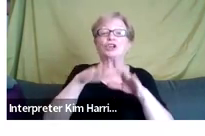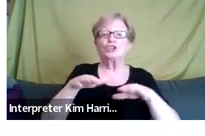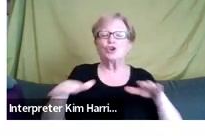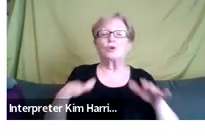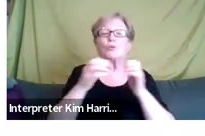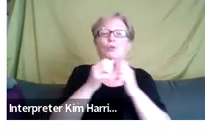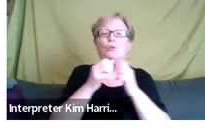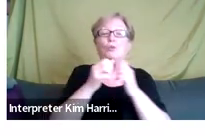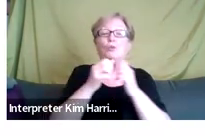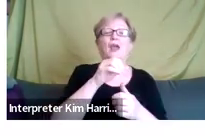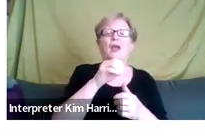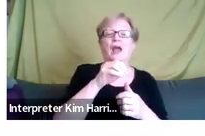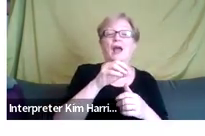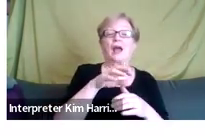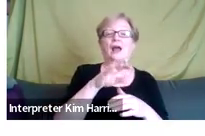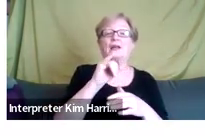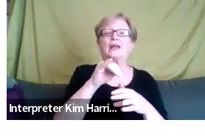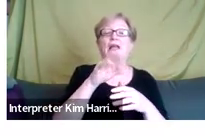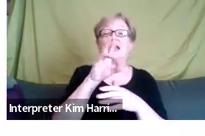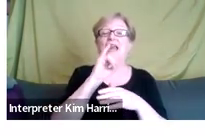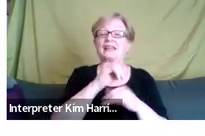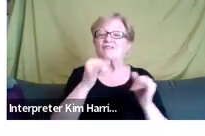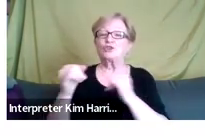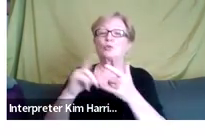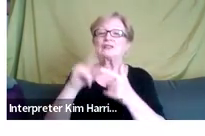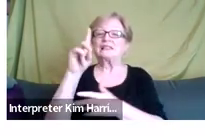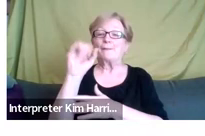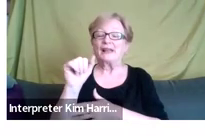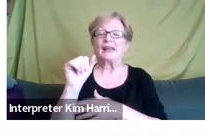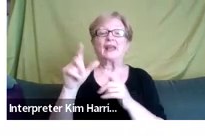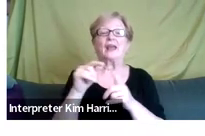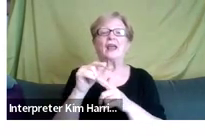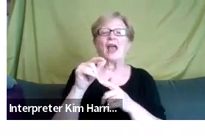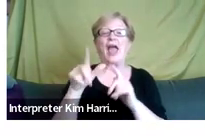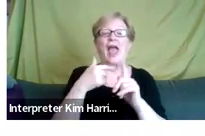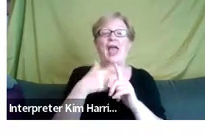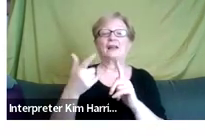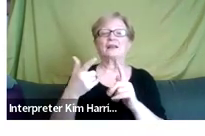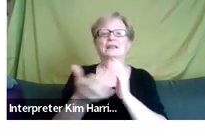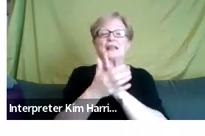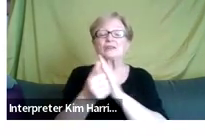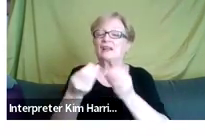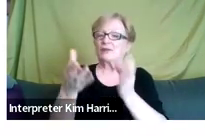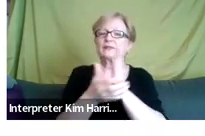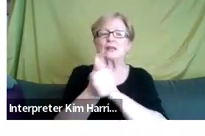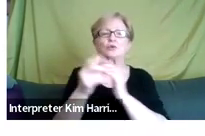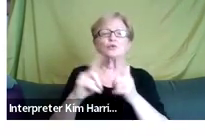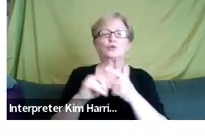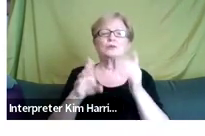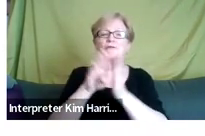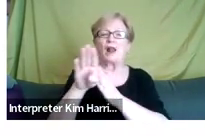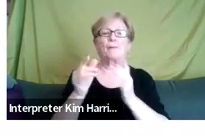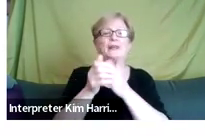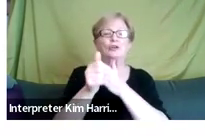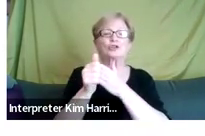with intellectual developmental disabilities with the information, tools, and skills they need to develop leadership and advocacy skills